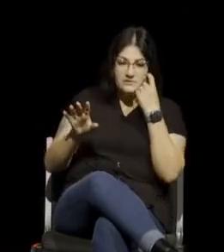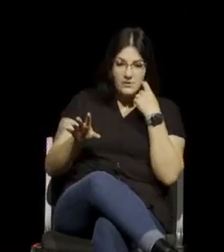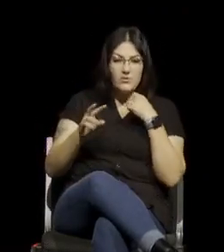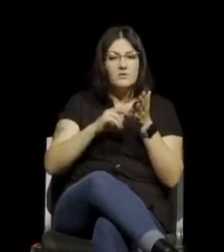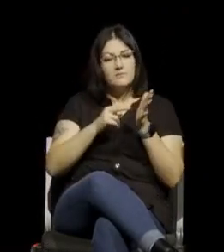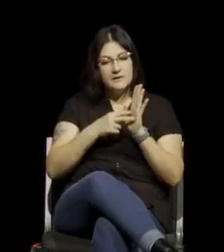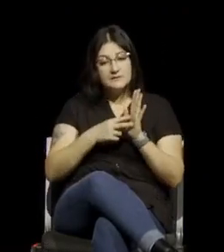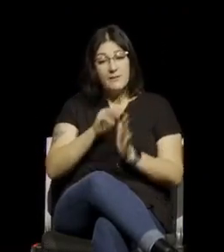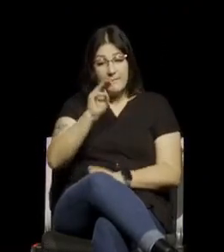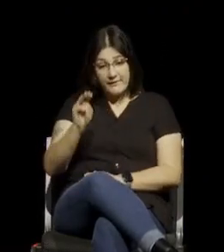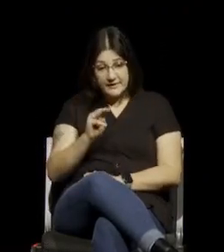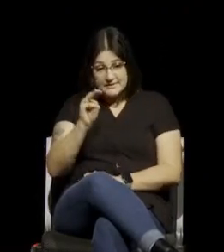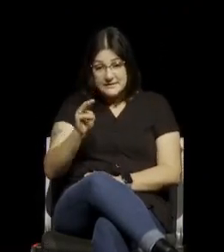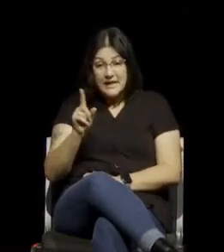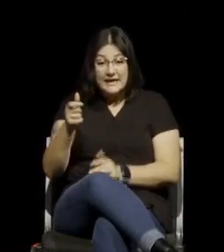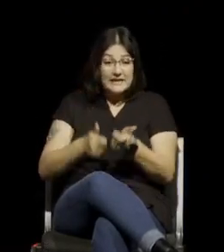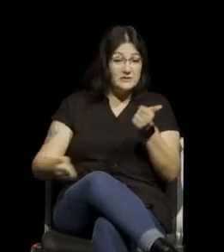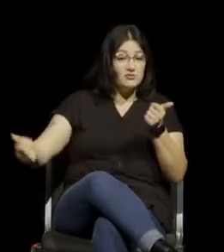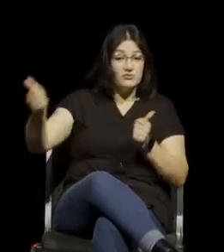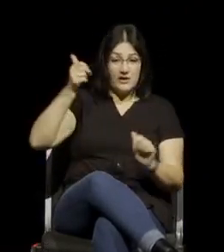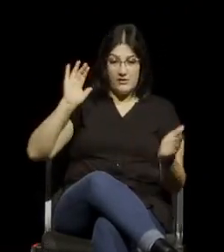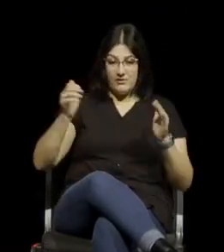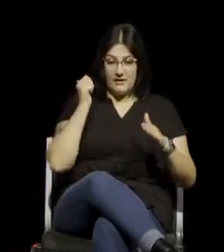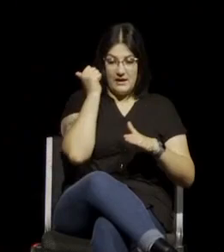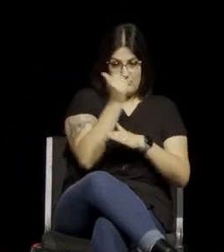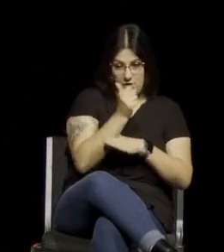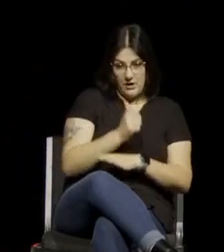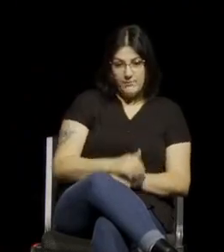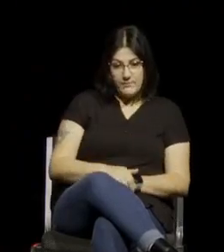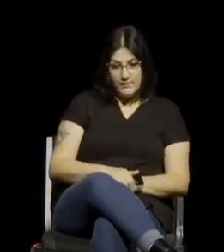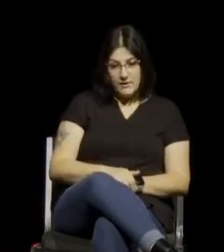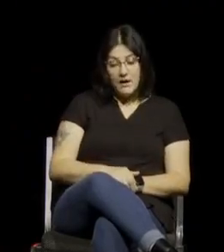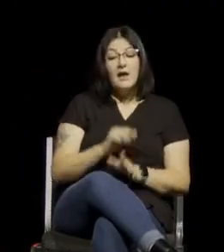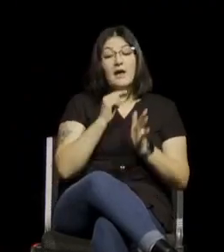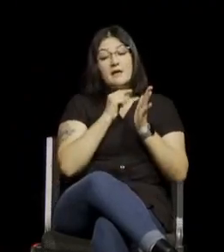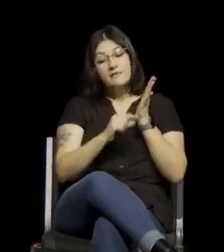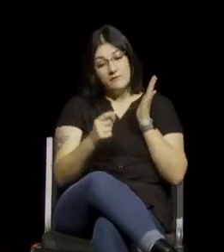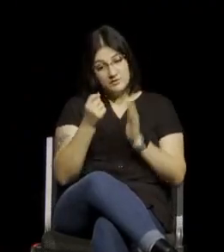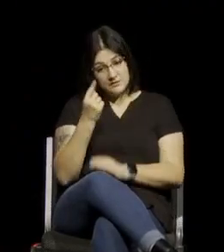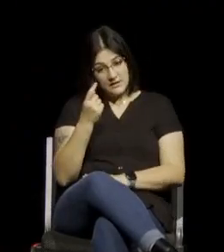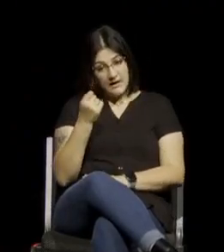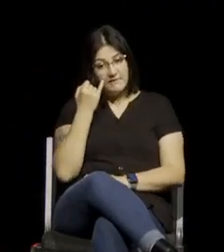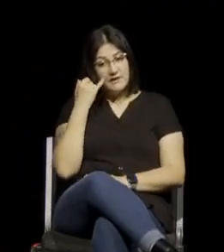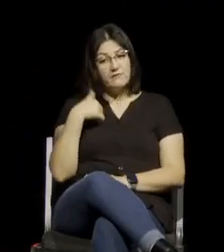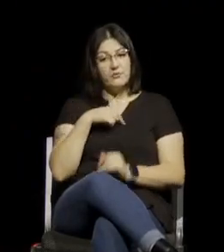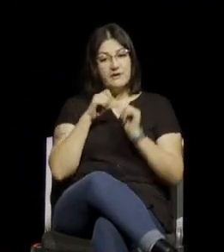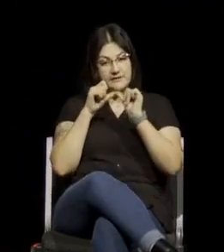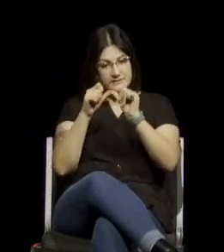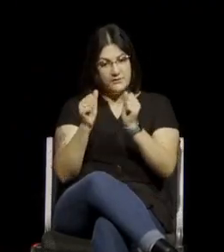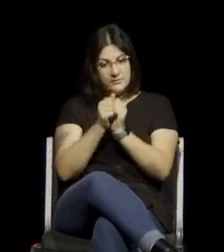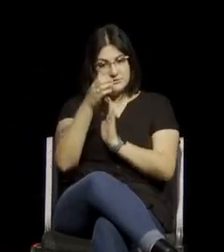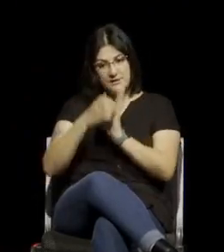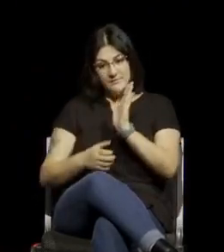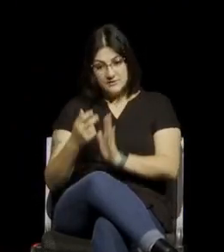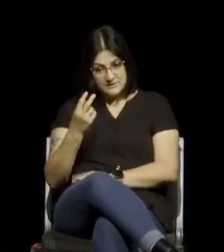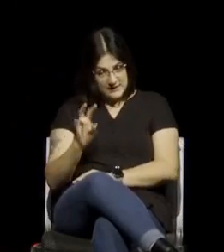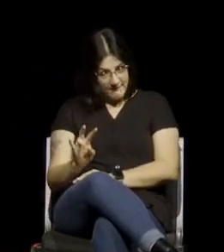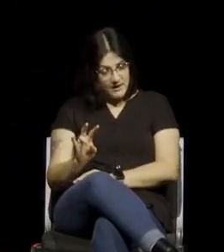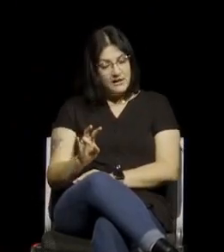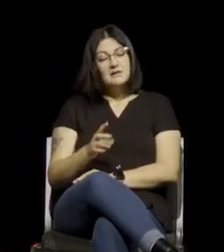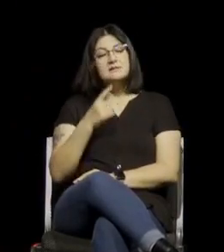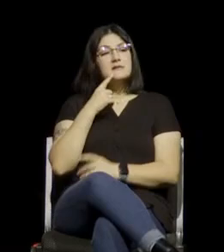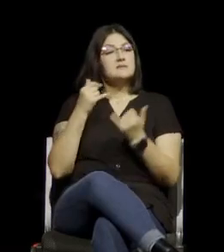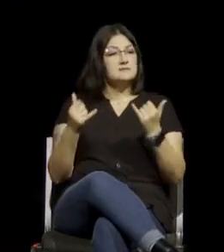hey, Melchizedek is even greater than Abraham. And in verse 11, if we continue on just in chapter 7, it says,